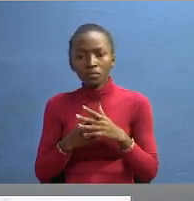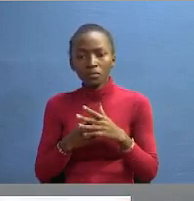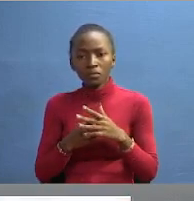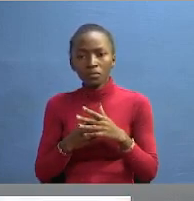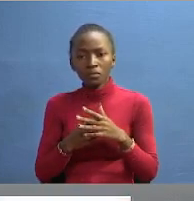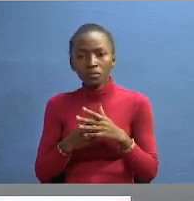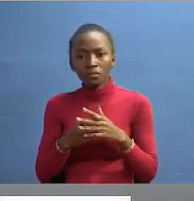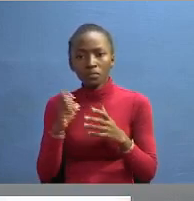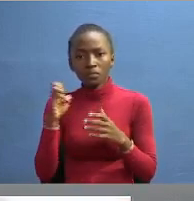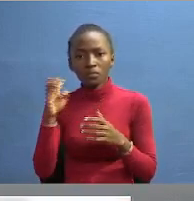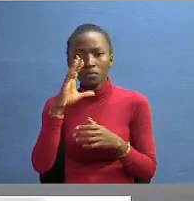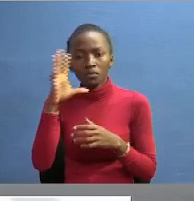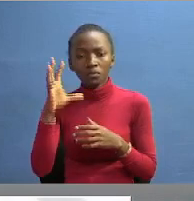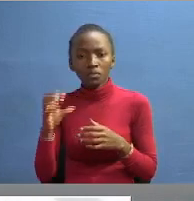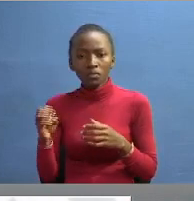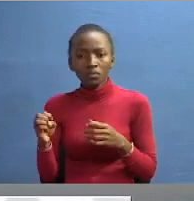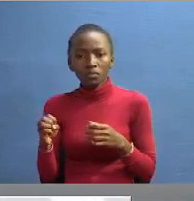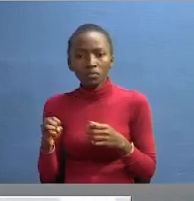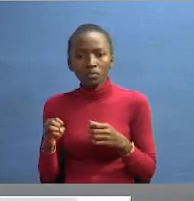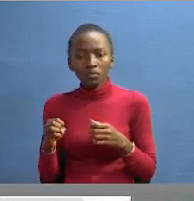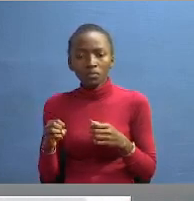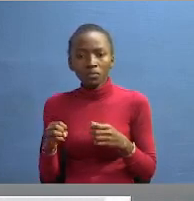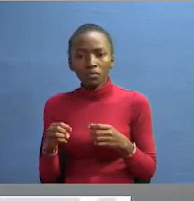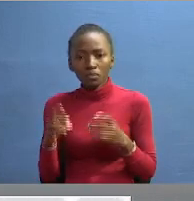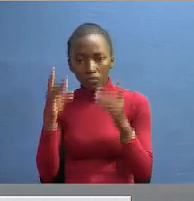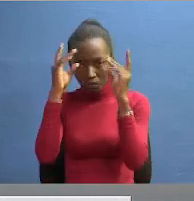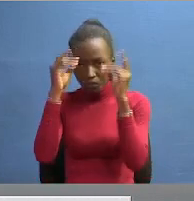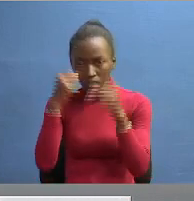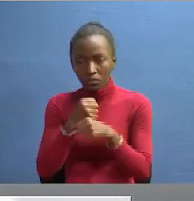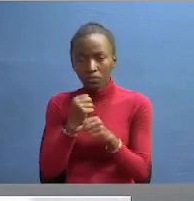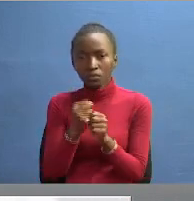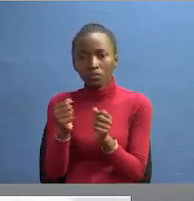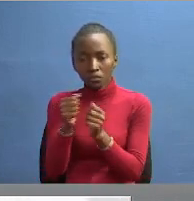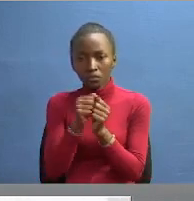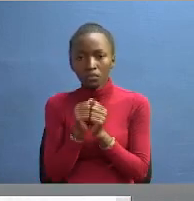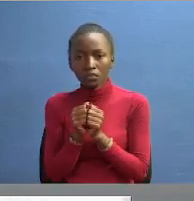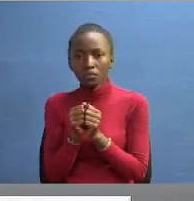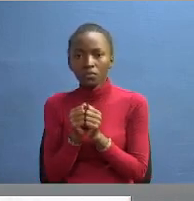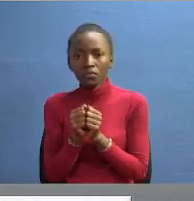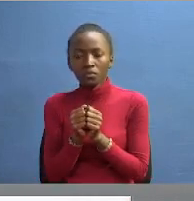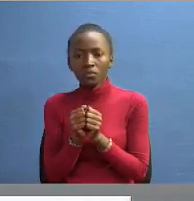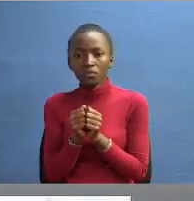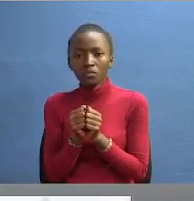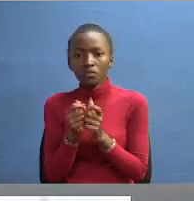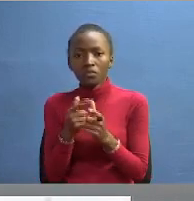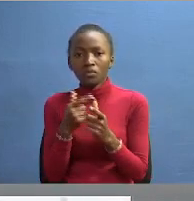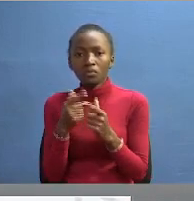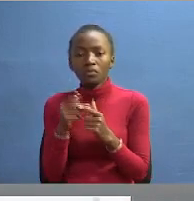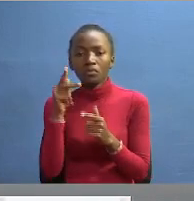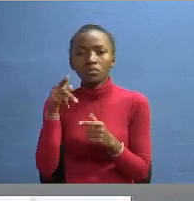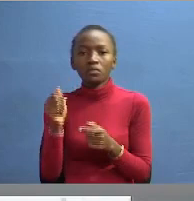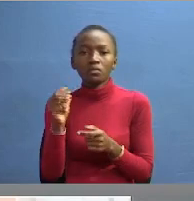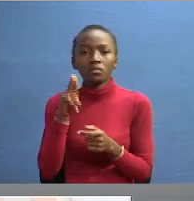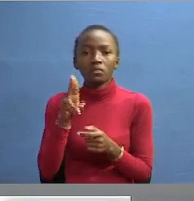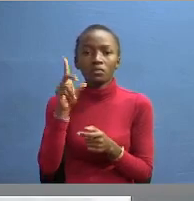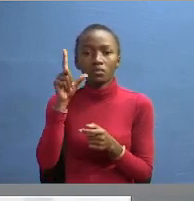of states committing to work together to ensure that peace prevails on the eastern DRC. And Paul Kagame said